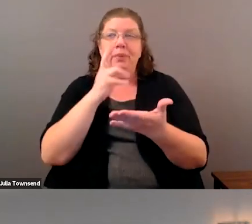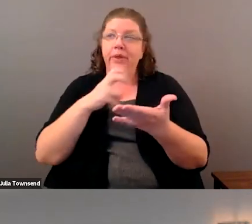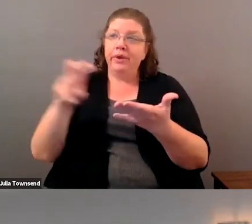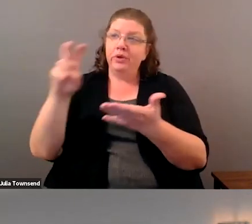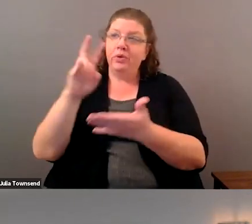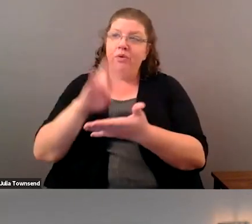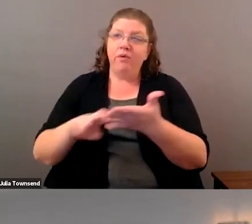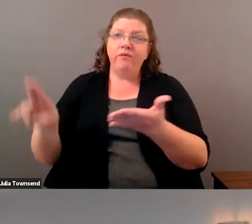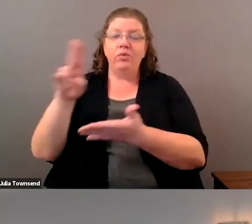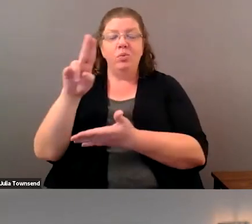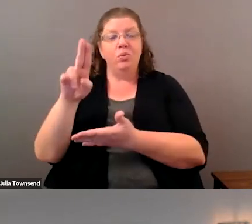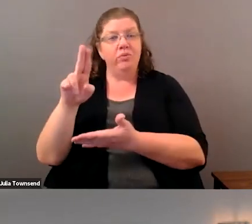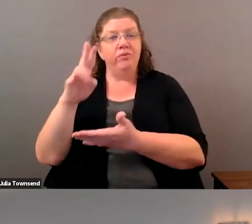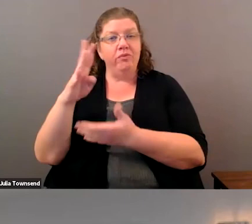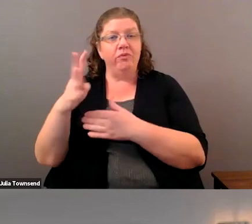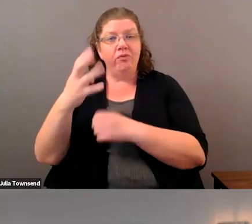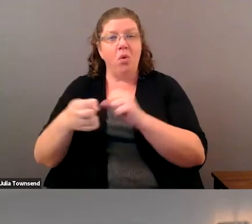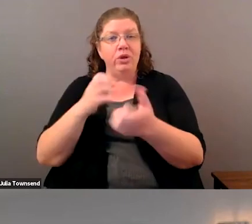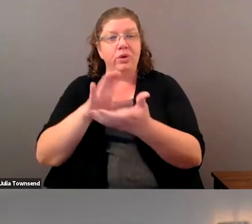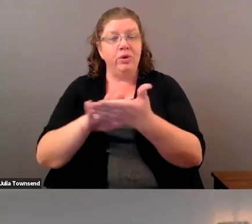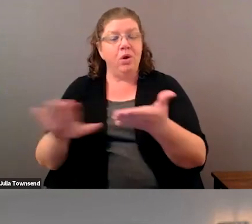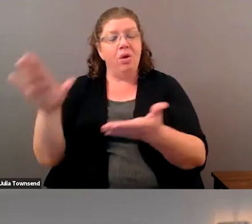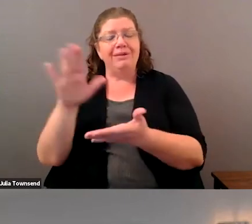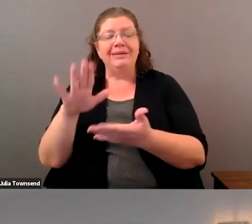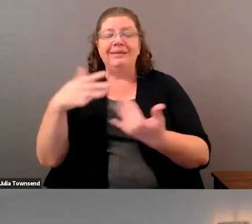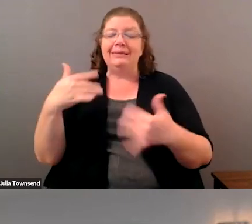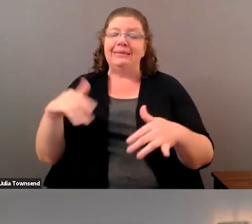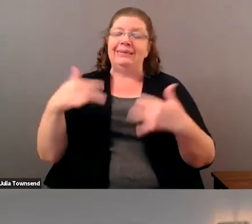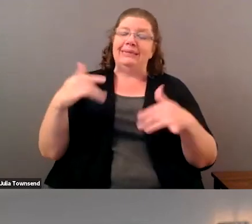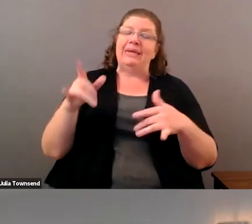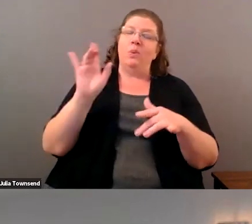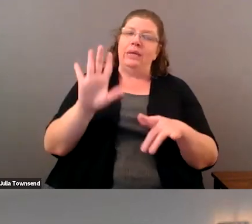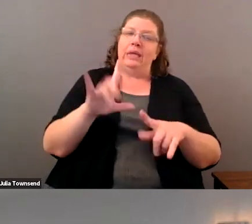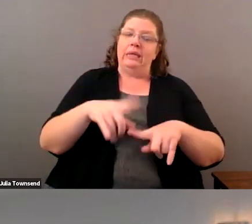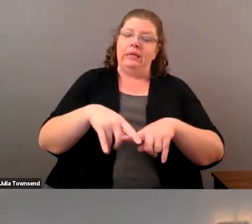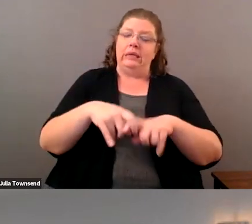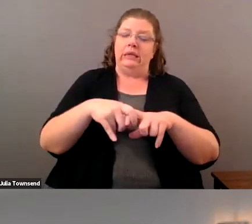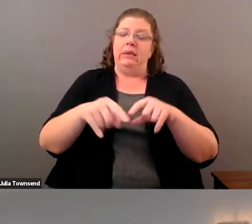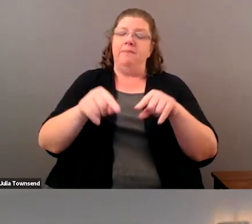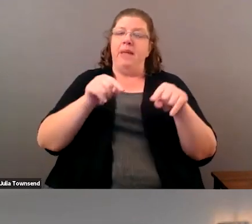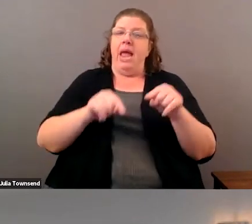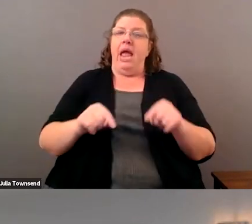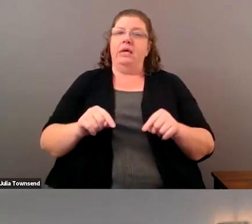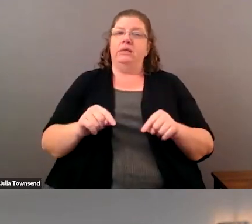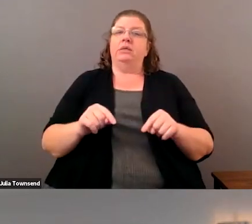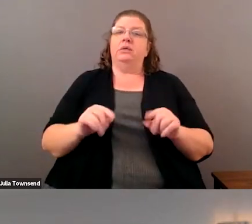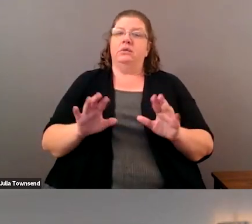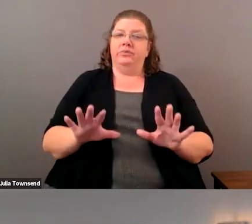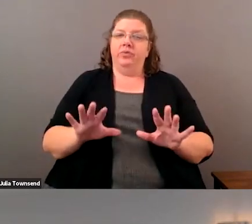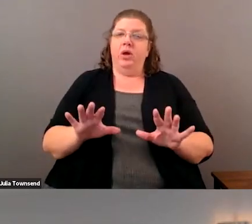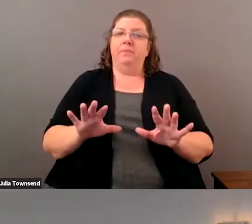4-year college. So I think we need to just take a step back from,